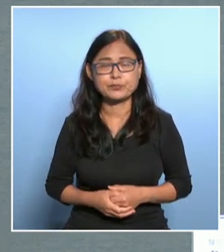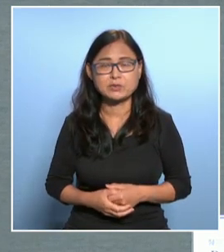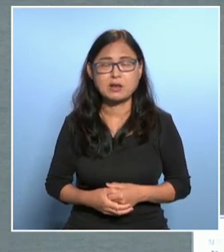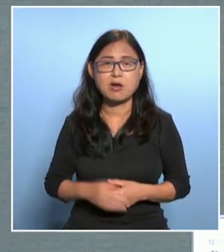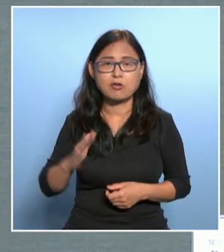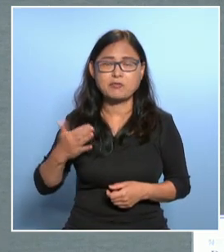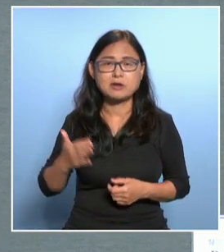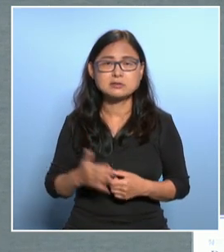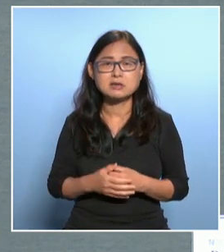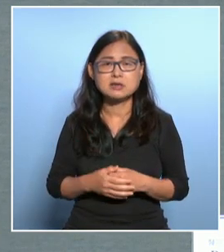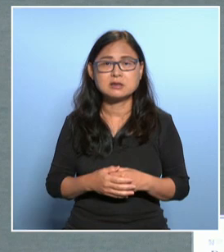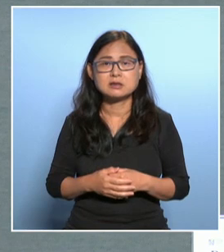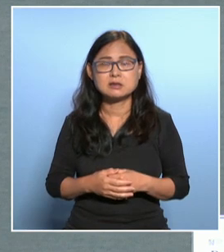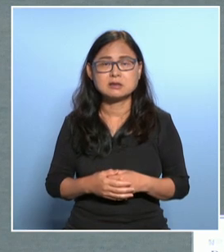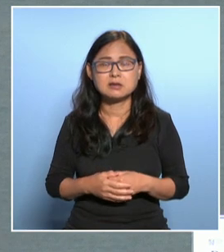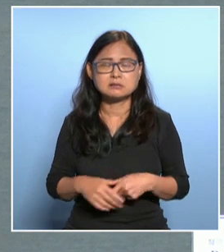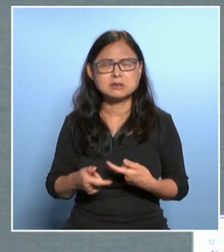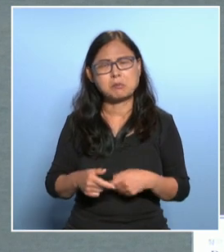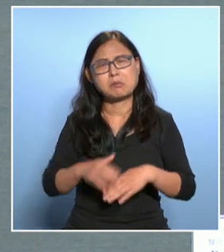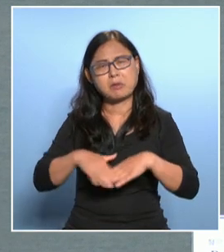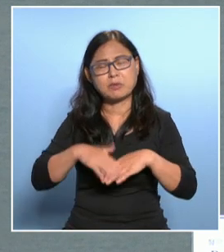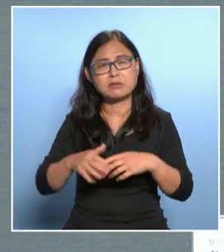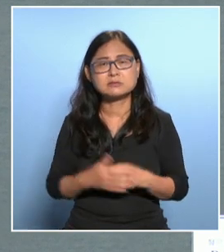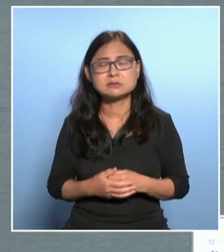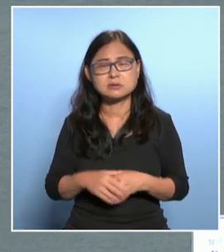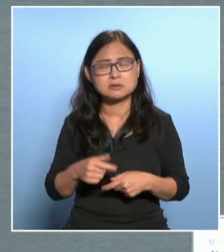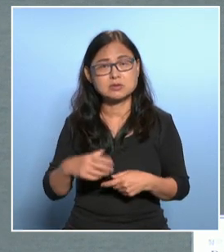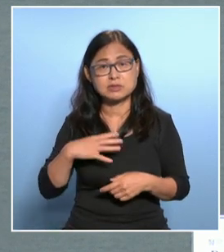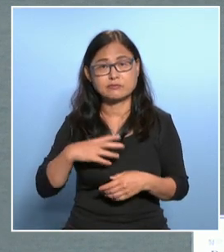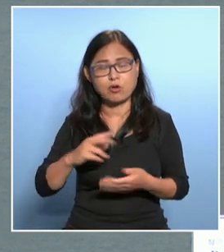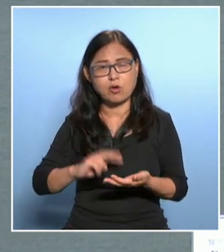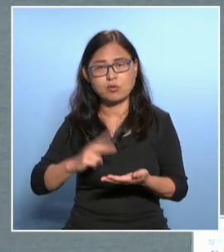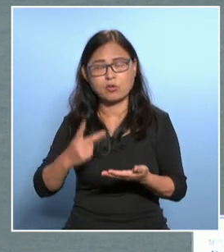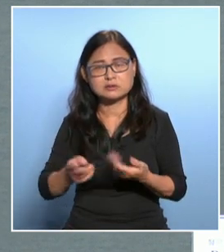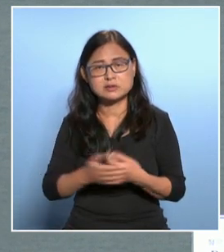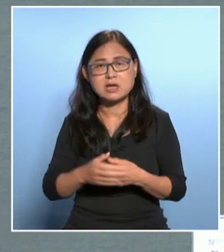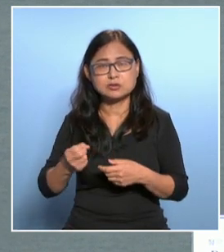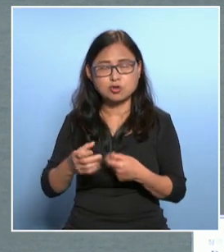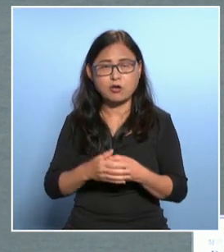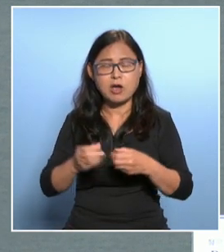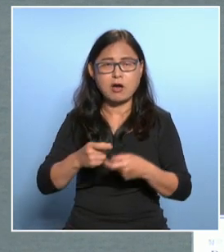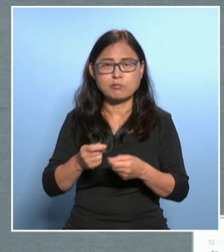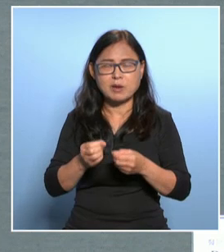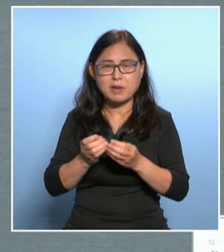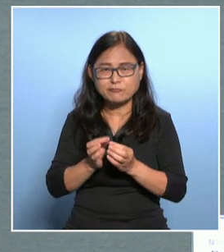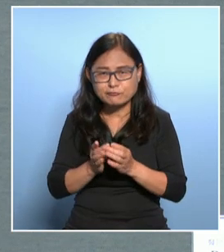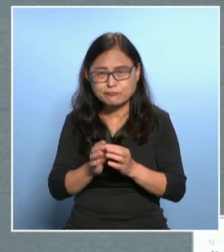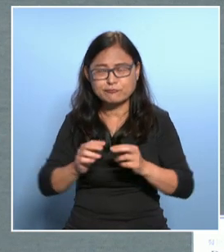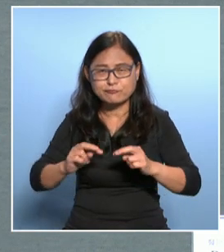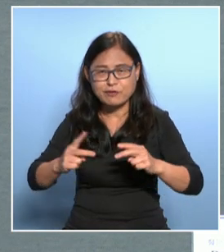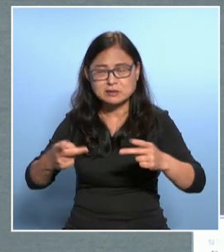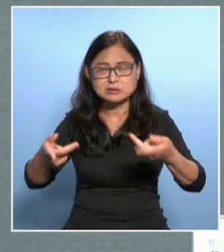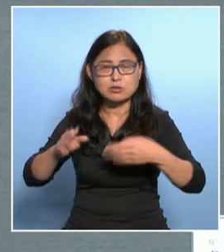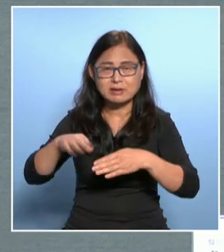every specialist service. There are internal medicine services available, etc. We are trying